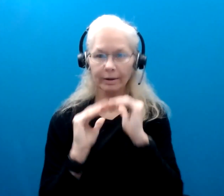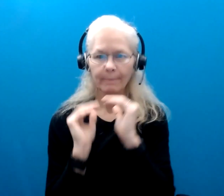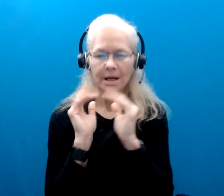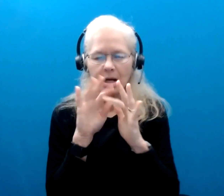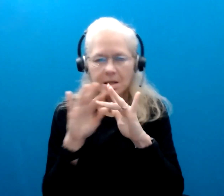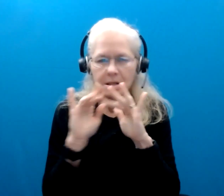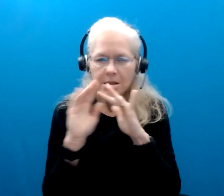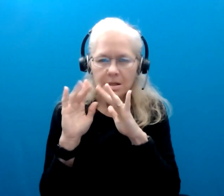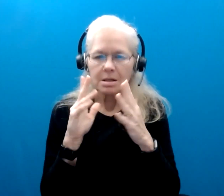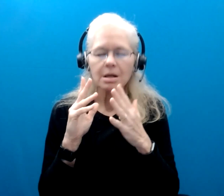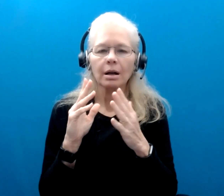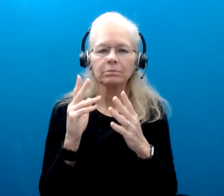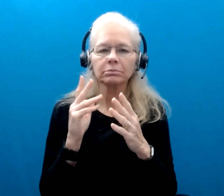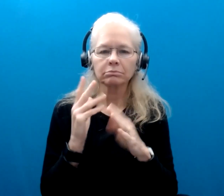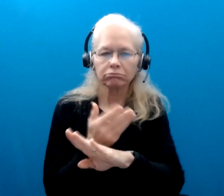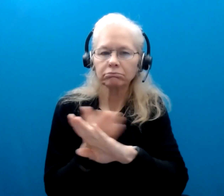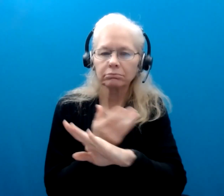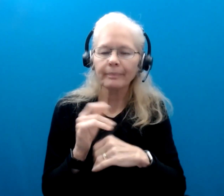strategies that we hadn't talked about.